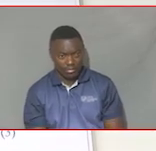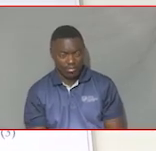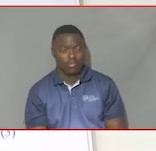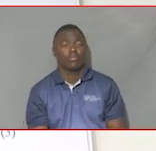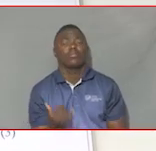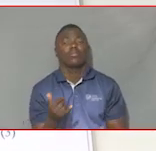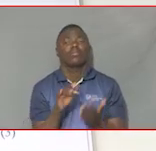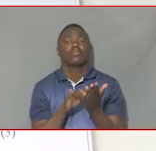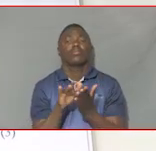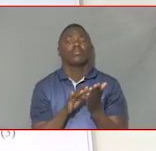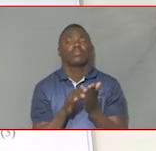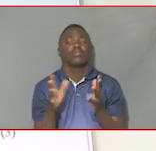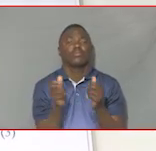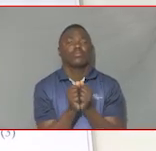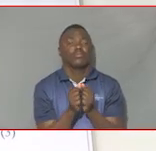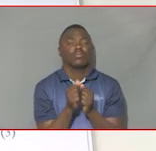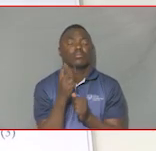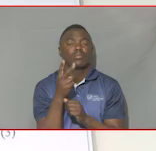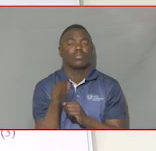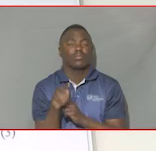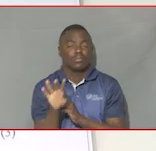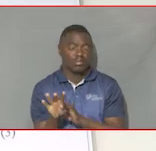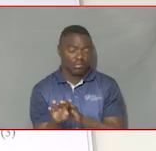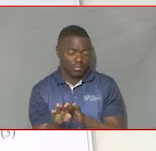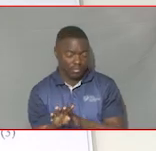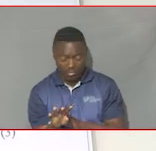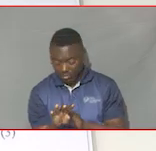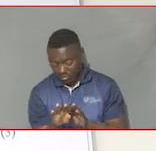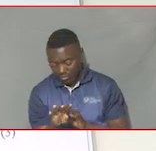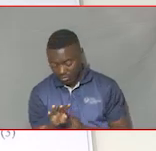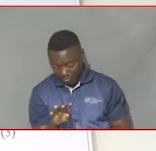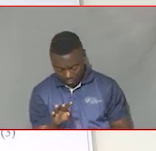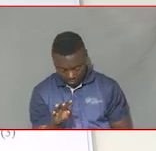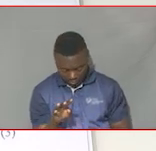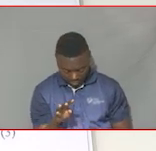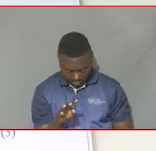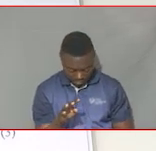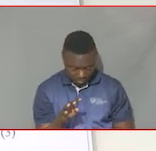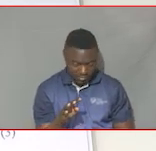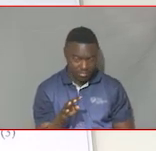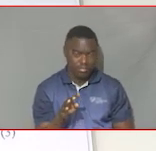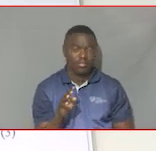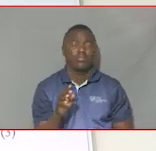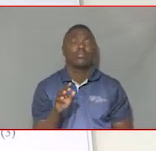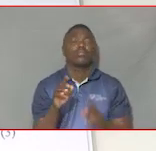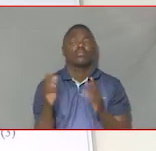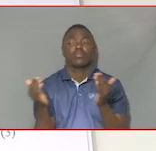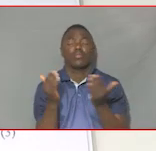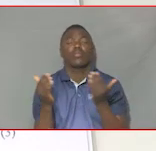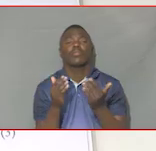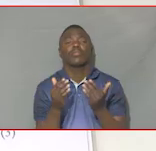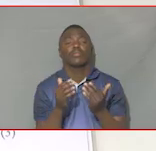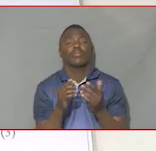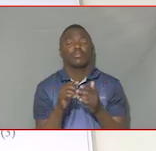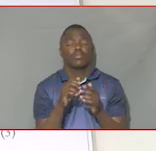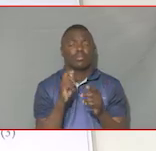the correlation coefficient in 2.4. They say, refer to the correlation between the price of a 5-liter